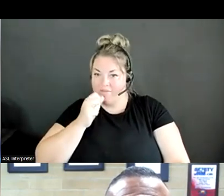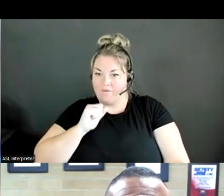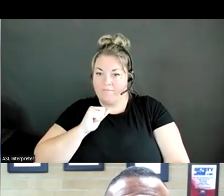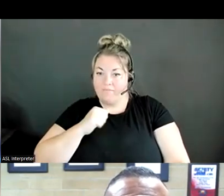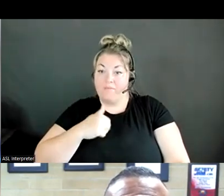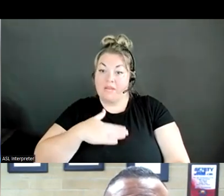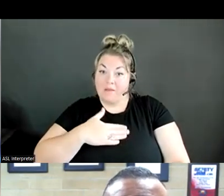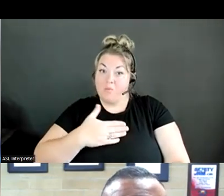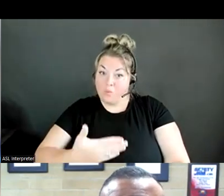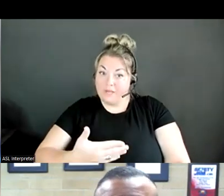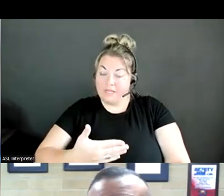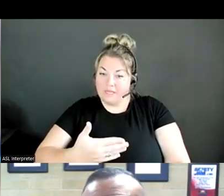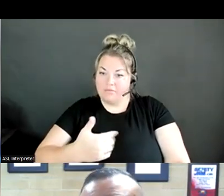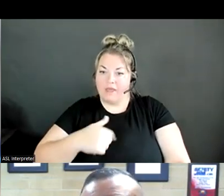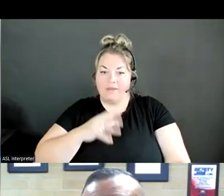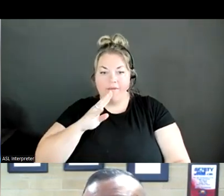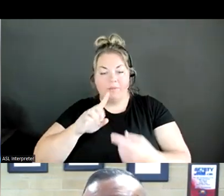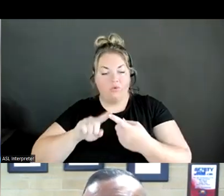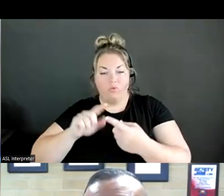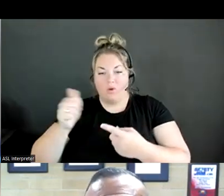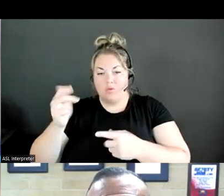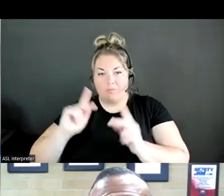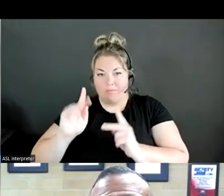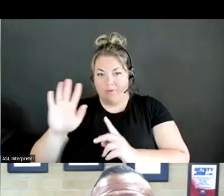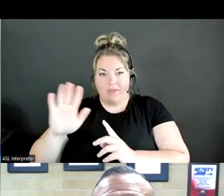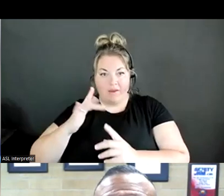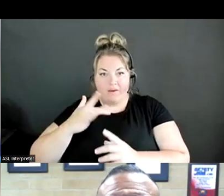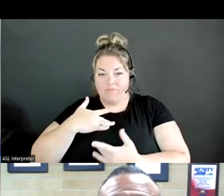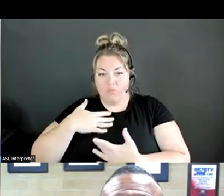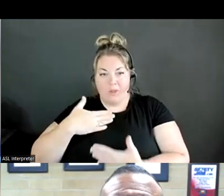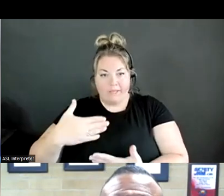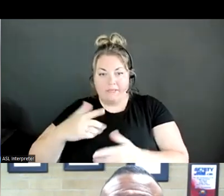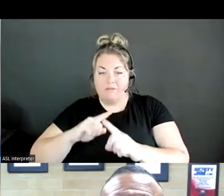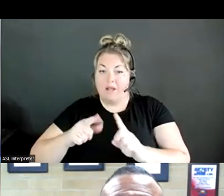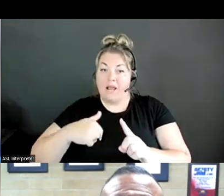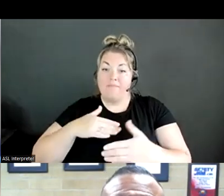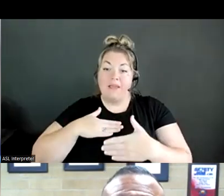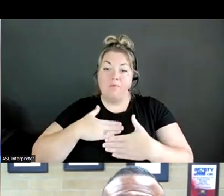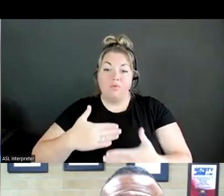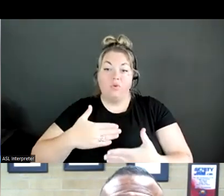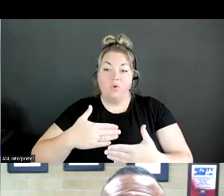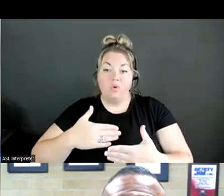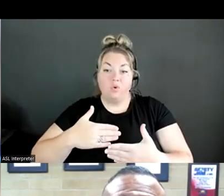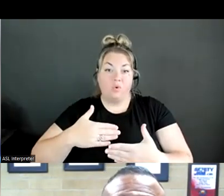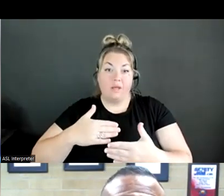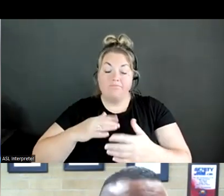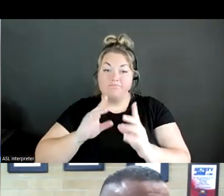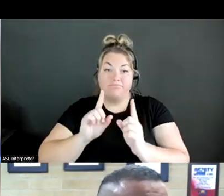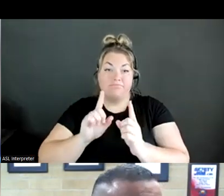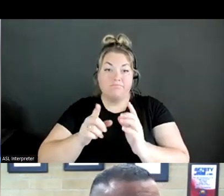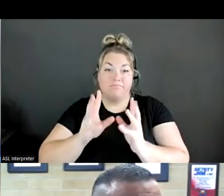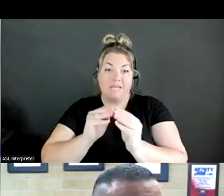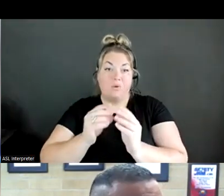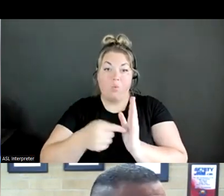I'm willing, I can't speak for other people, but I'm willing to meet once a month from 9 to 12 on the third Thursday to also